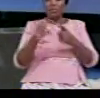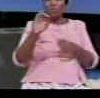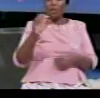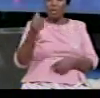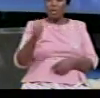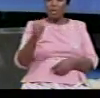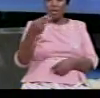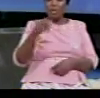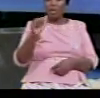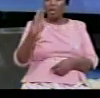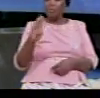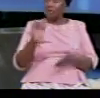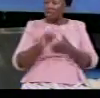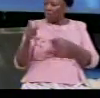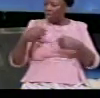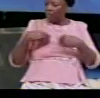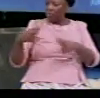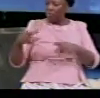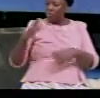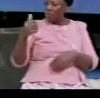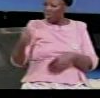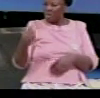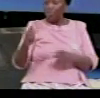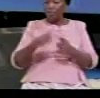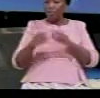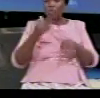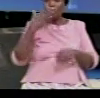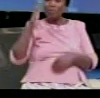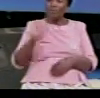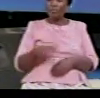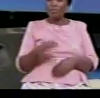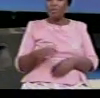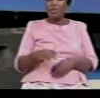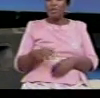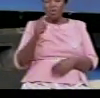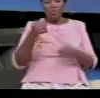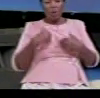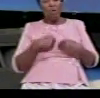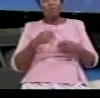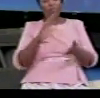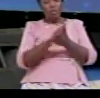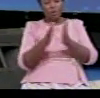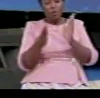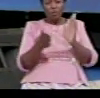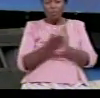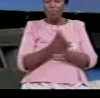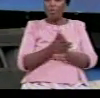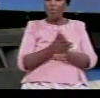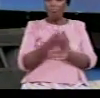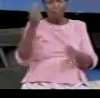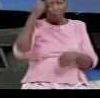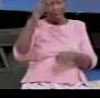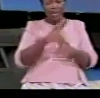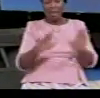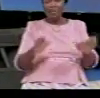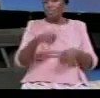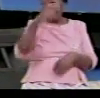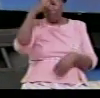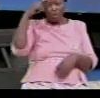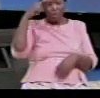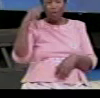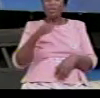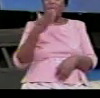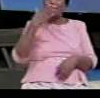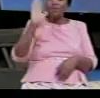sold yourself to doing evil, you have become mindless because evil